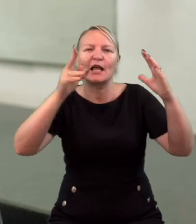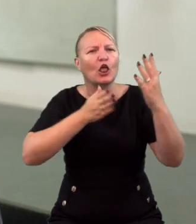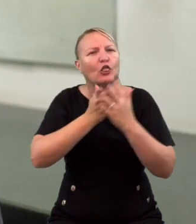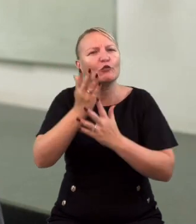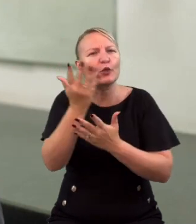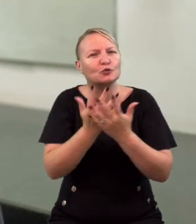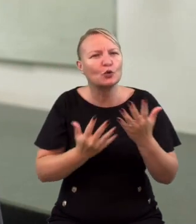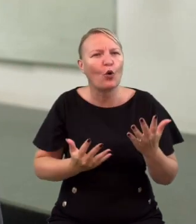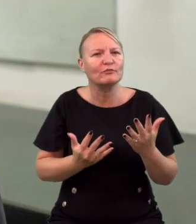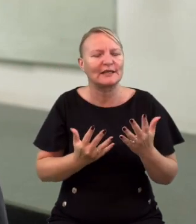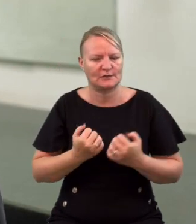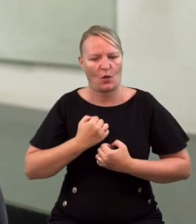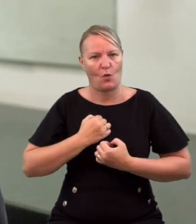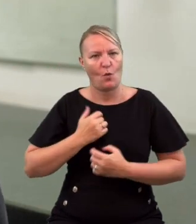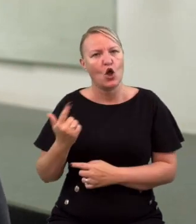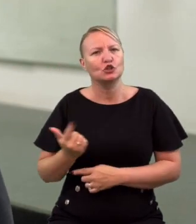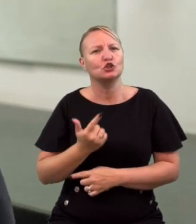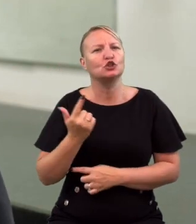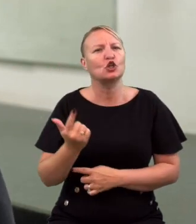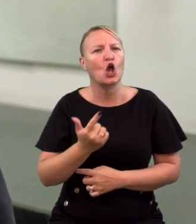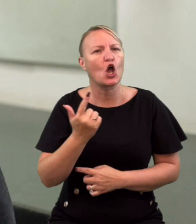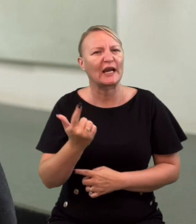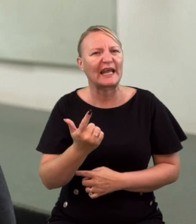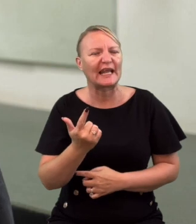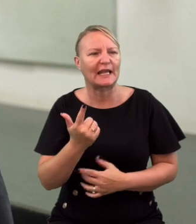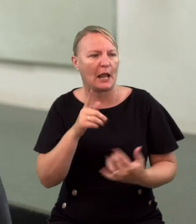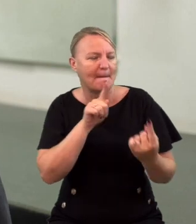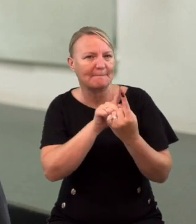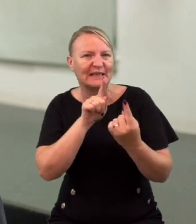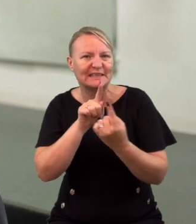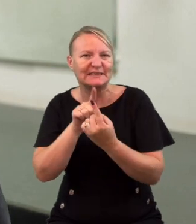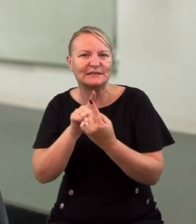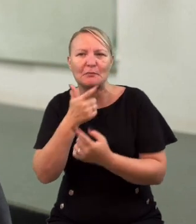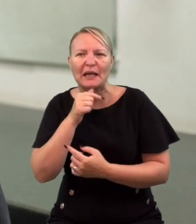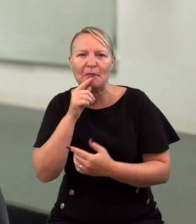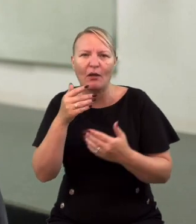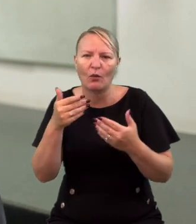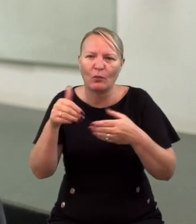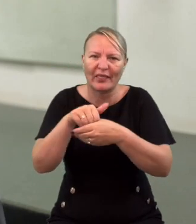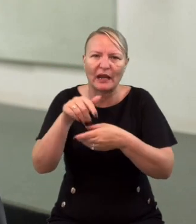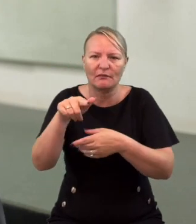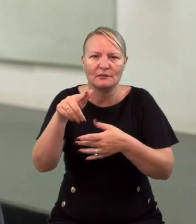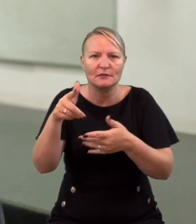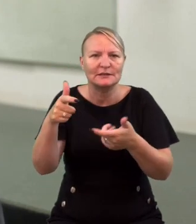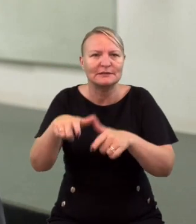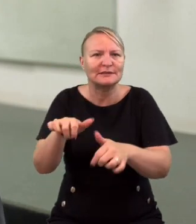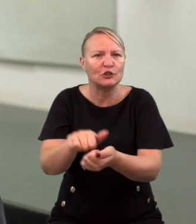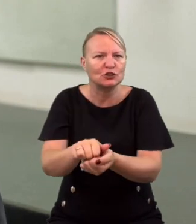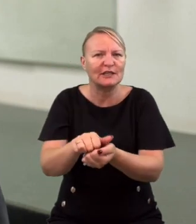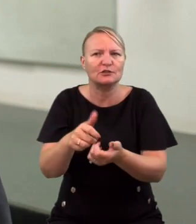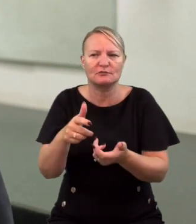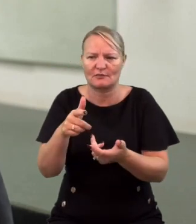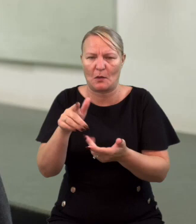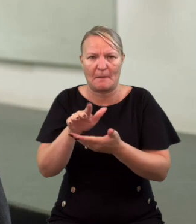So based on the journey that he goes on, the people that he meets in the detention center and their interactions with